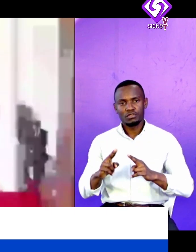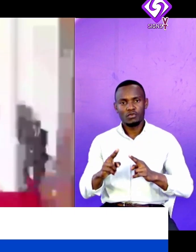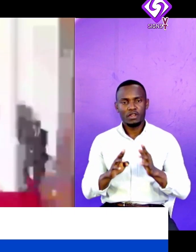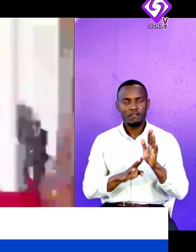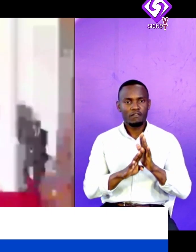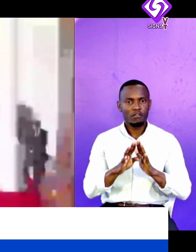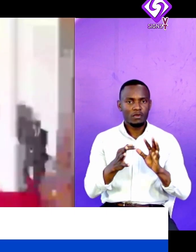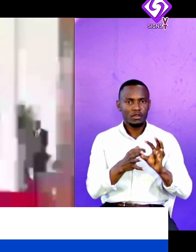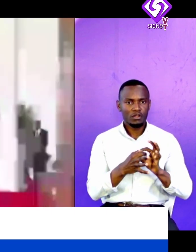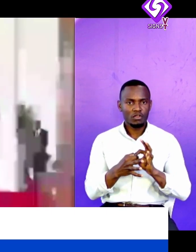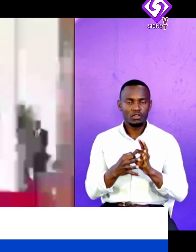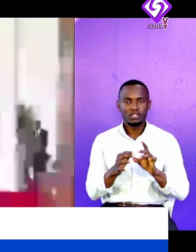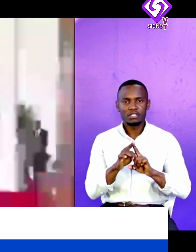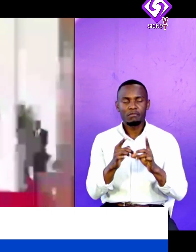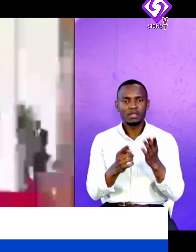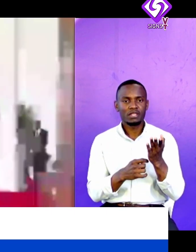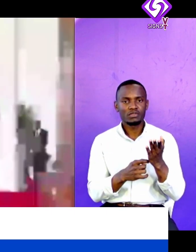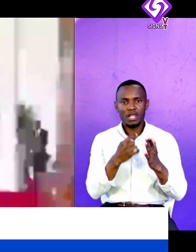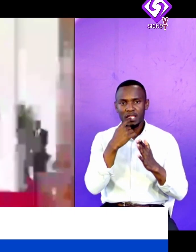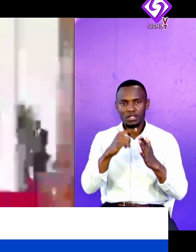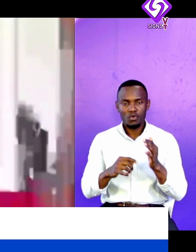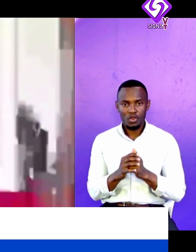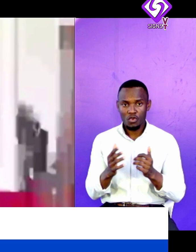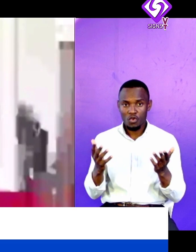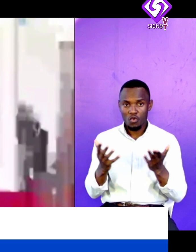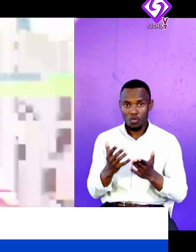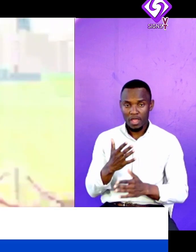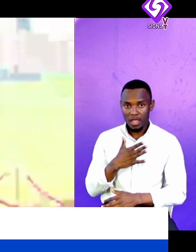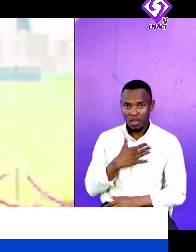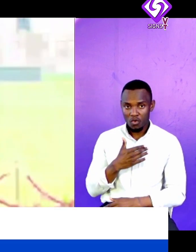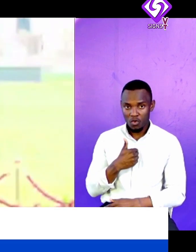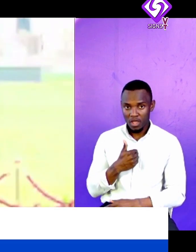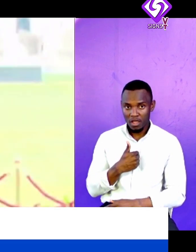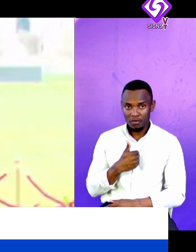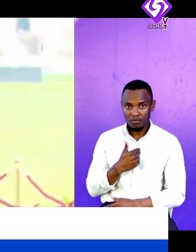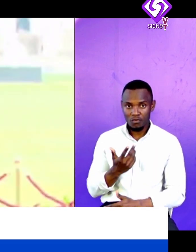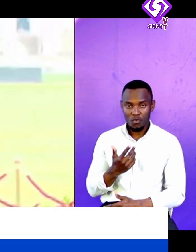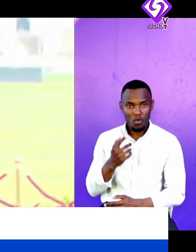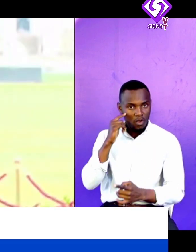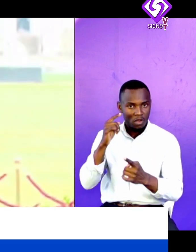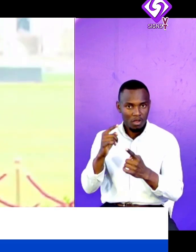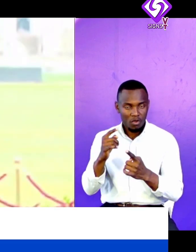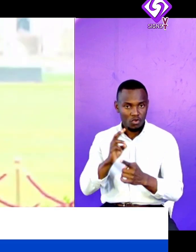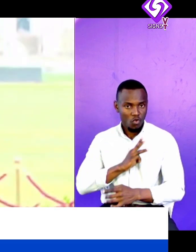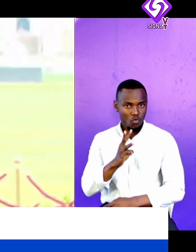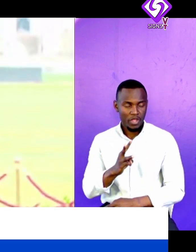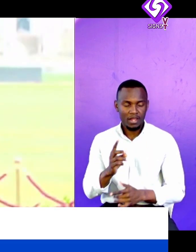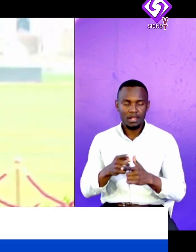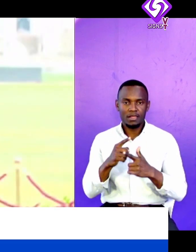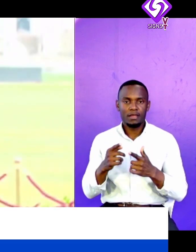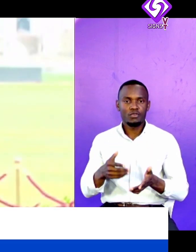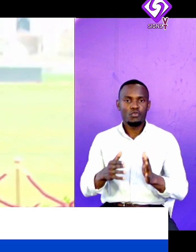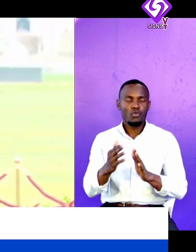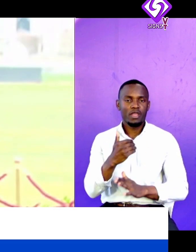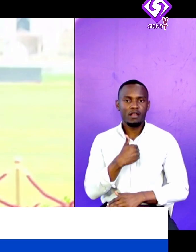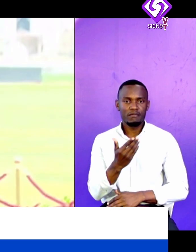is a saying in Swahili, panaponia pananjia. When there is a will, there is a way.